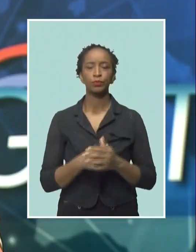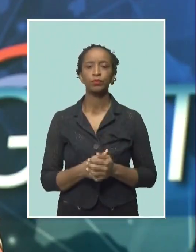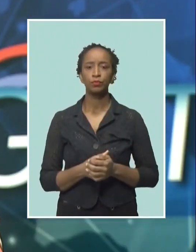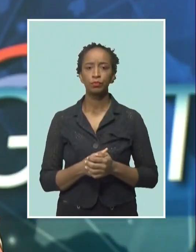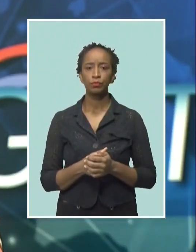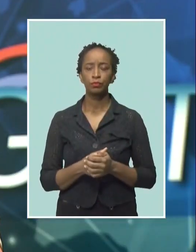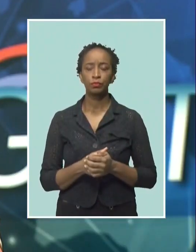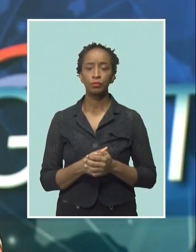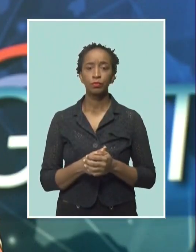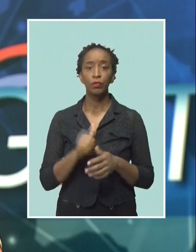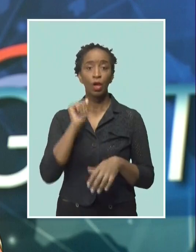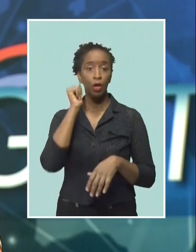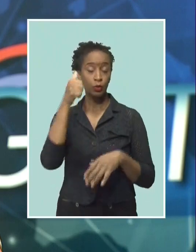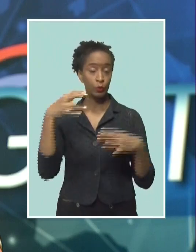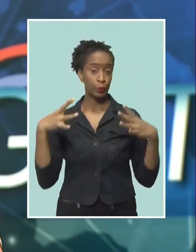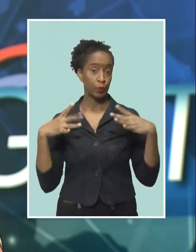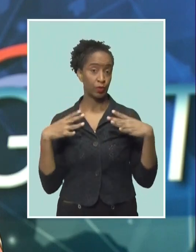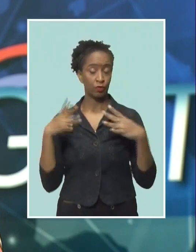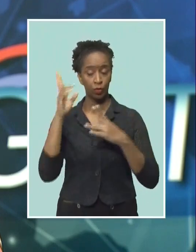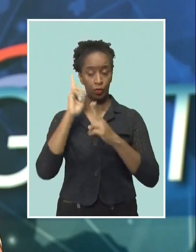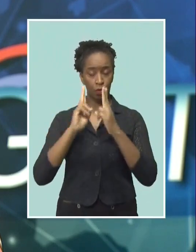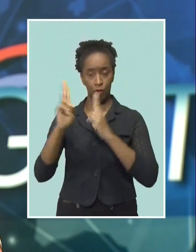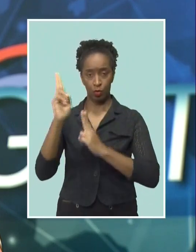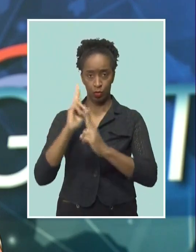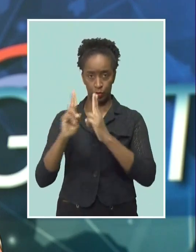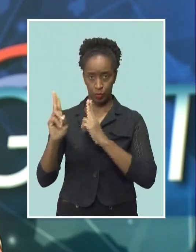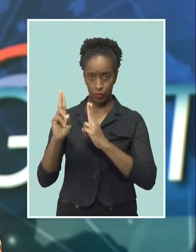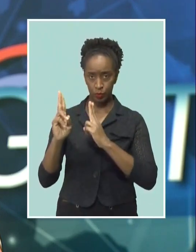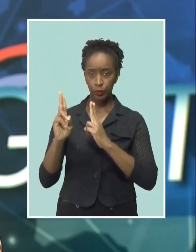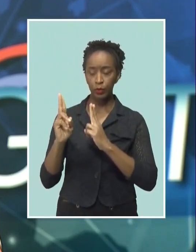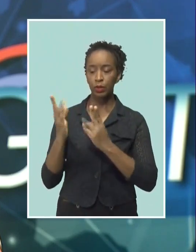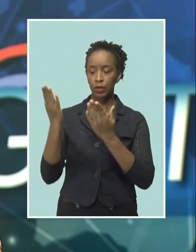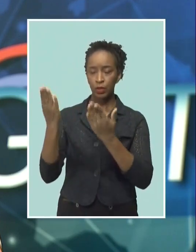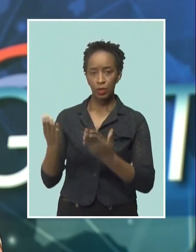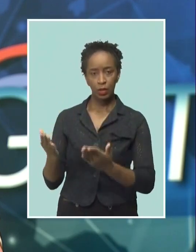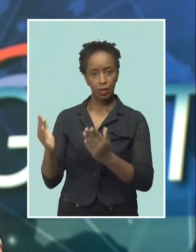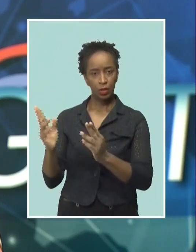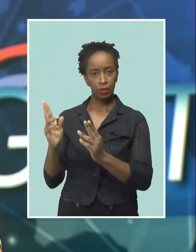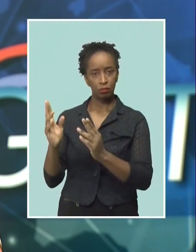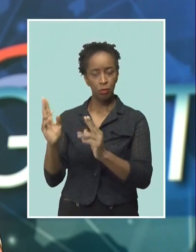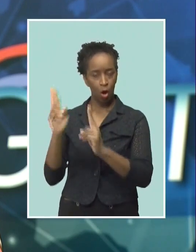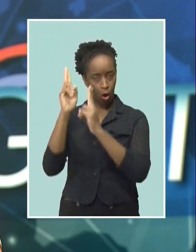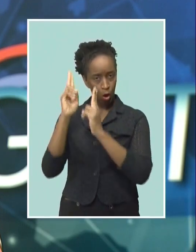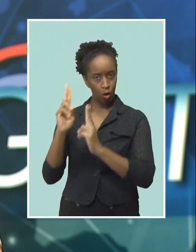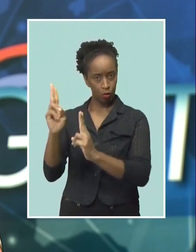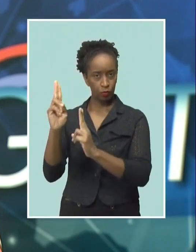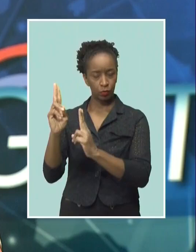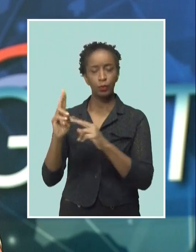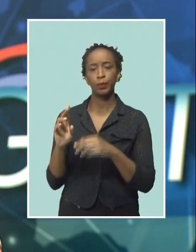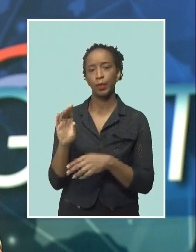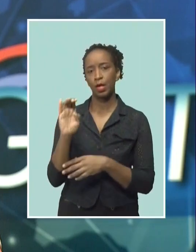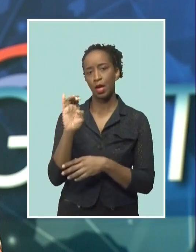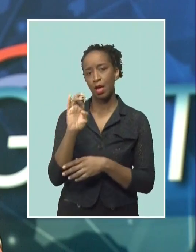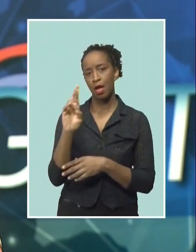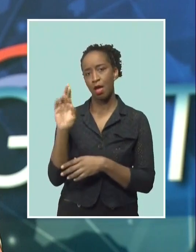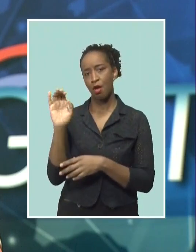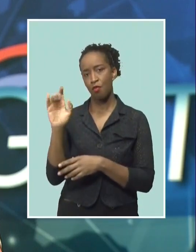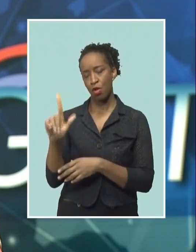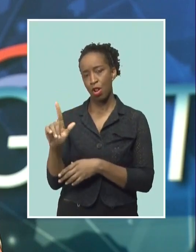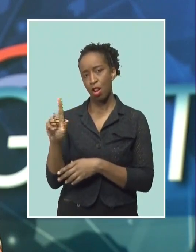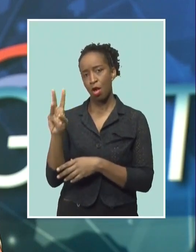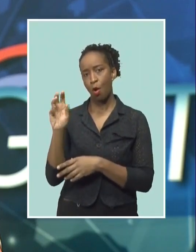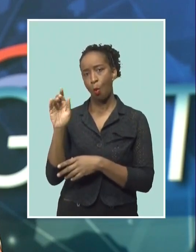national hero and father of independence, the Right Excellent Errol Walton Barrow, he is being remembered as a freedom fighter